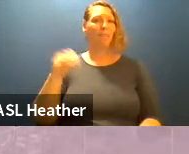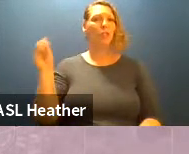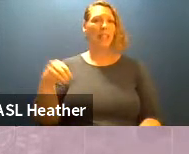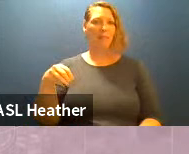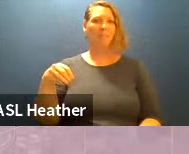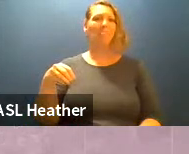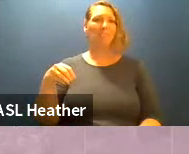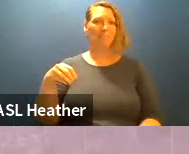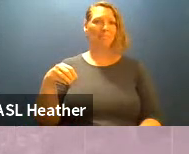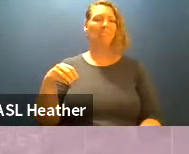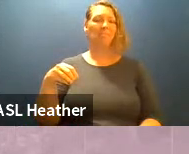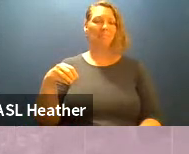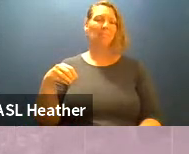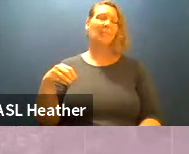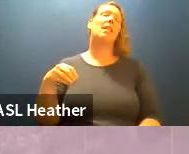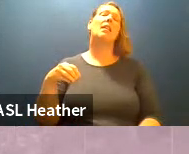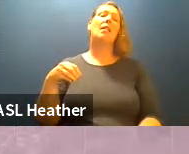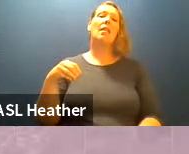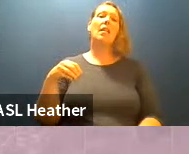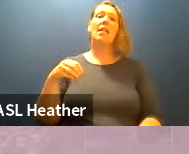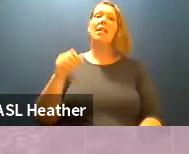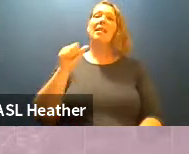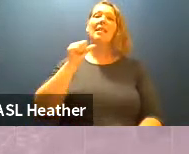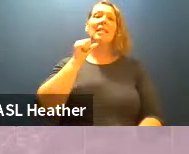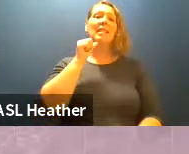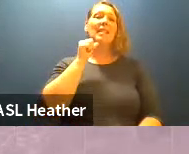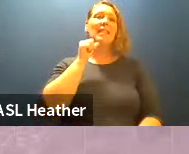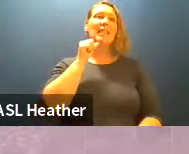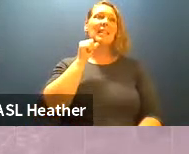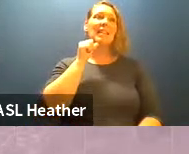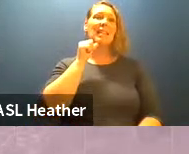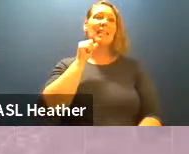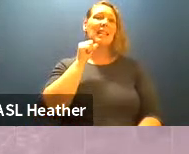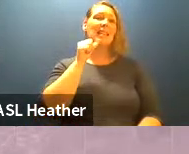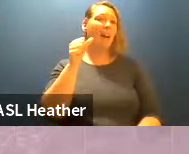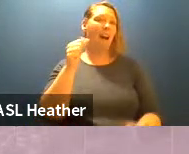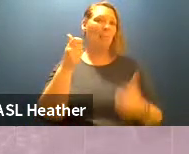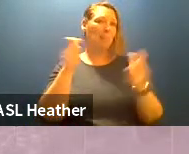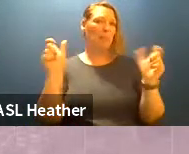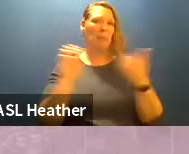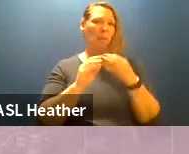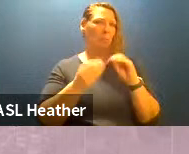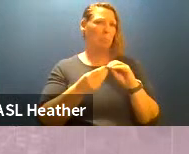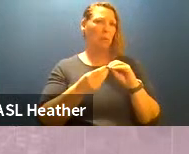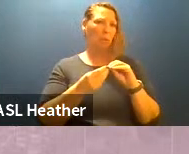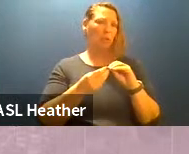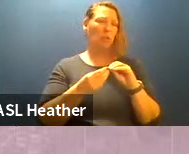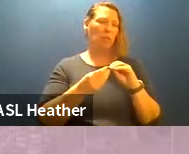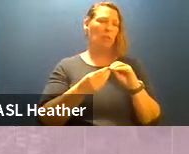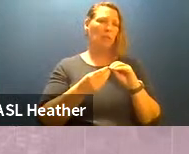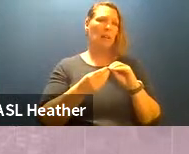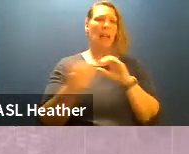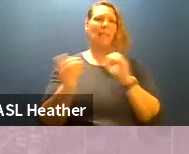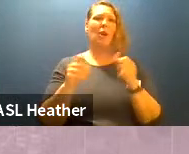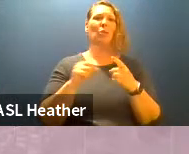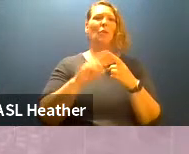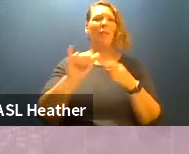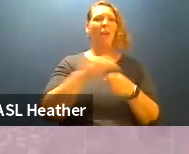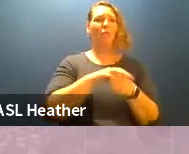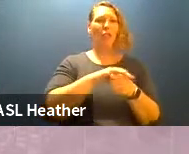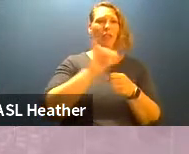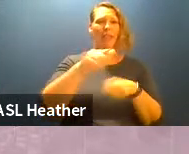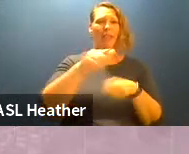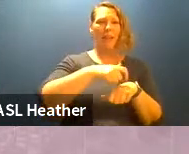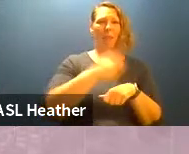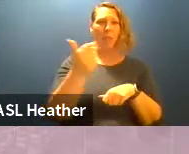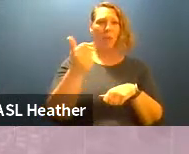were born outside the US. Not particularly high, given what the region was at the time, which was 13%.